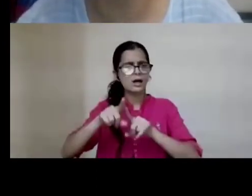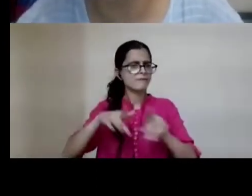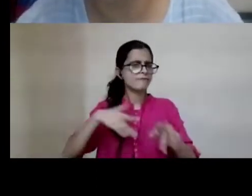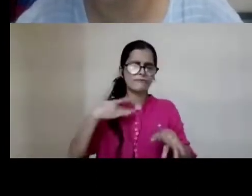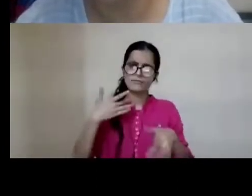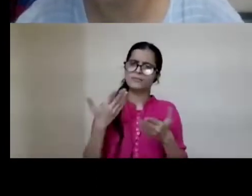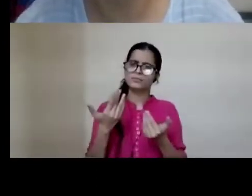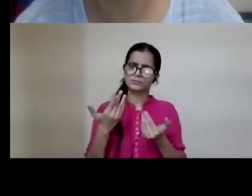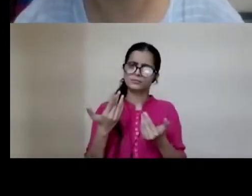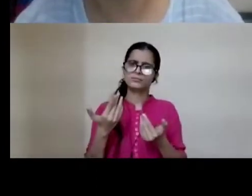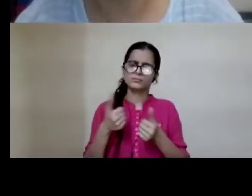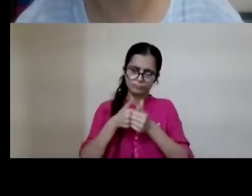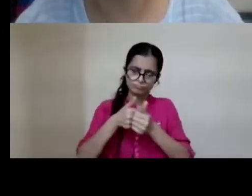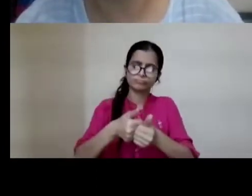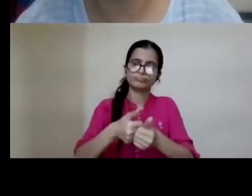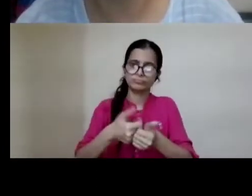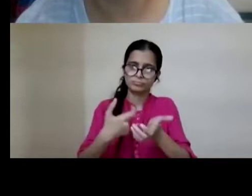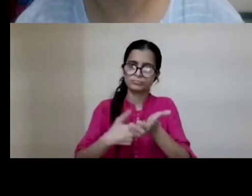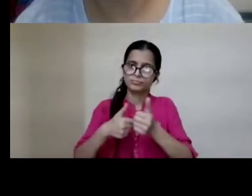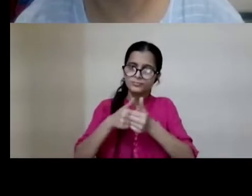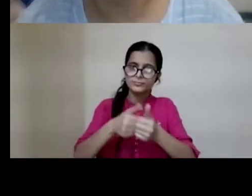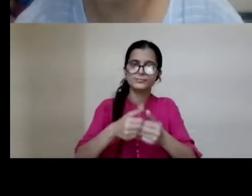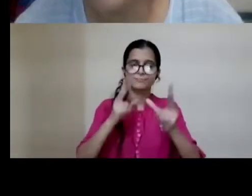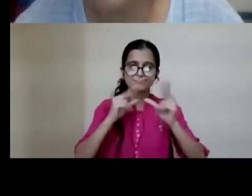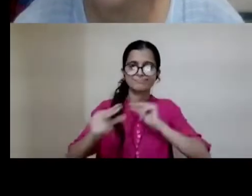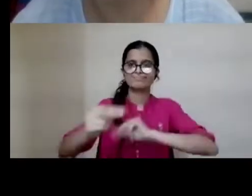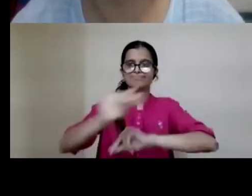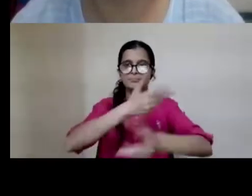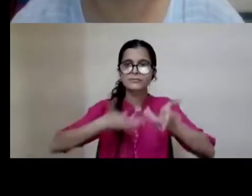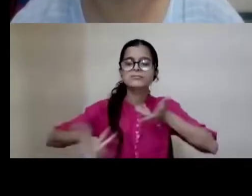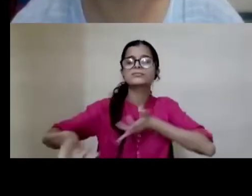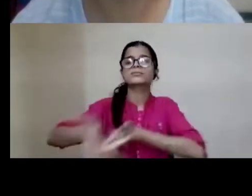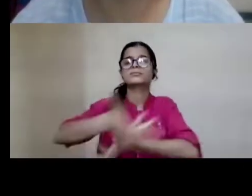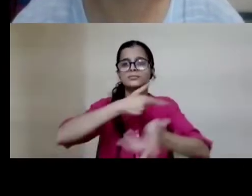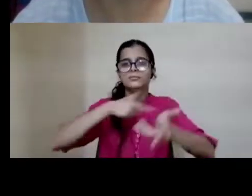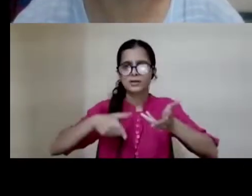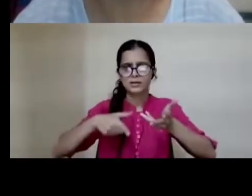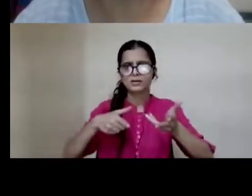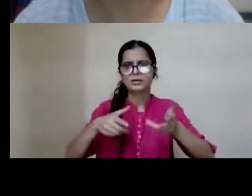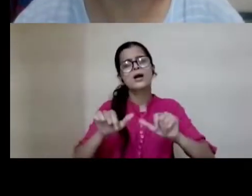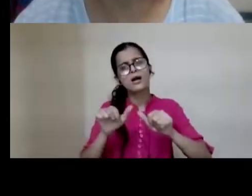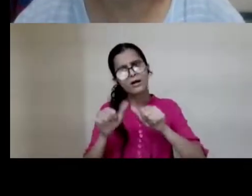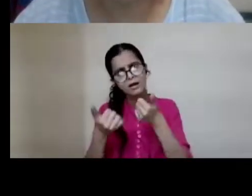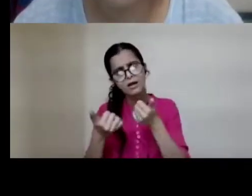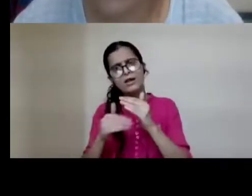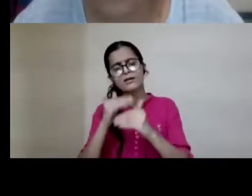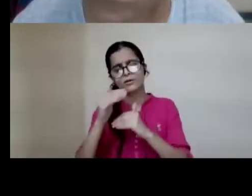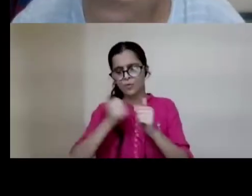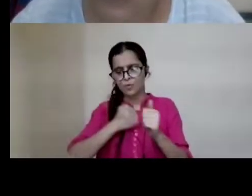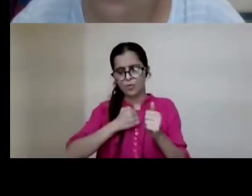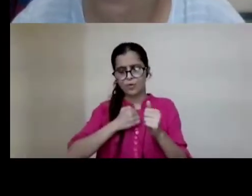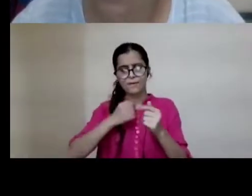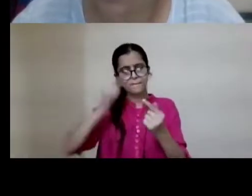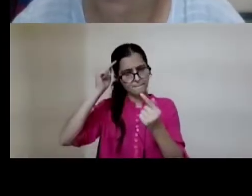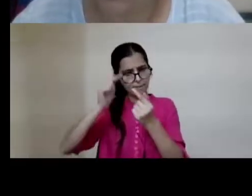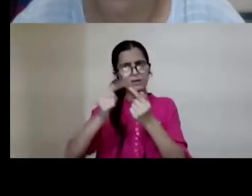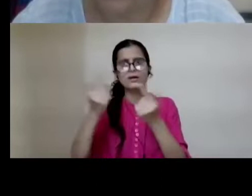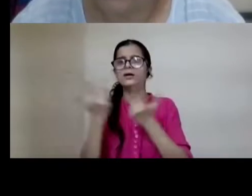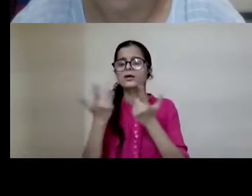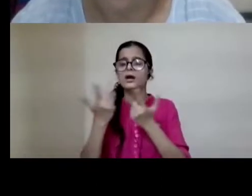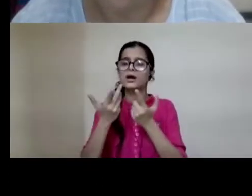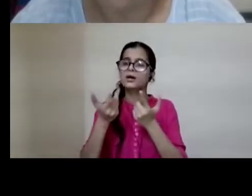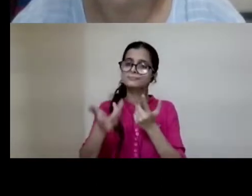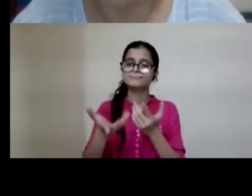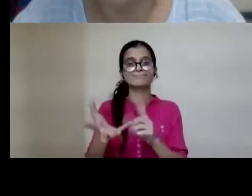two disciplines speak with each other, then possibly you get yourself a perspective which is absent from the law.